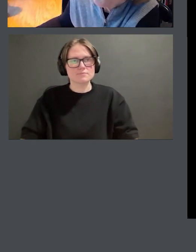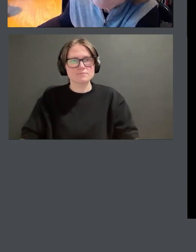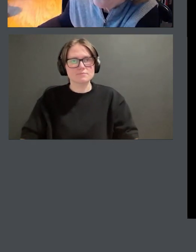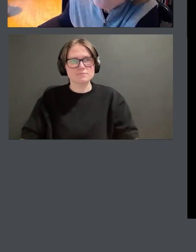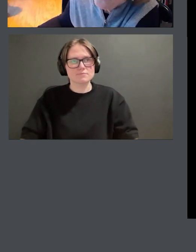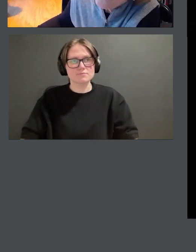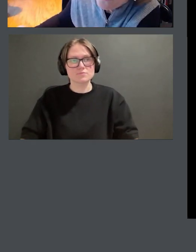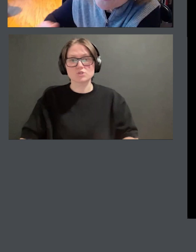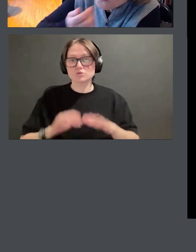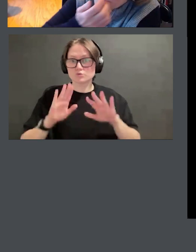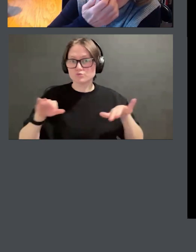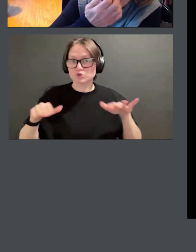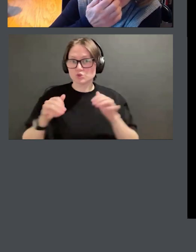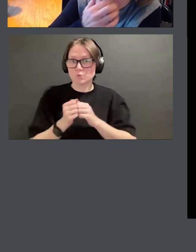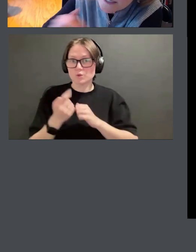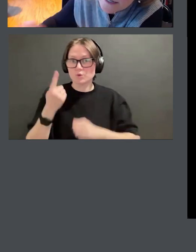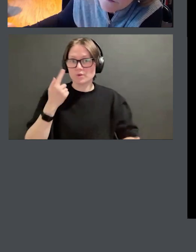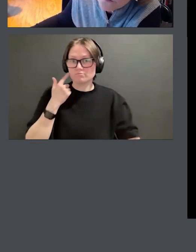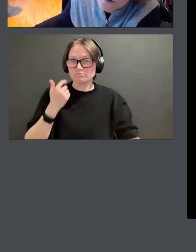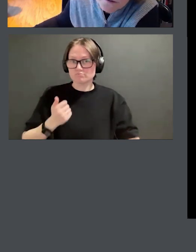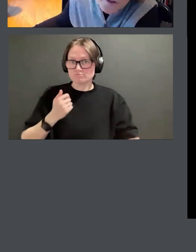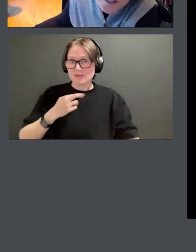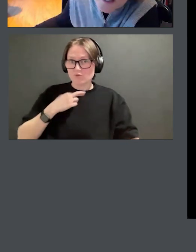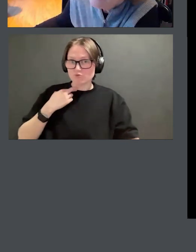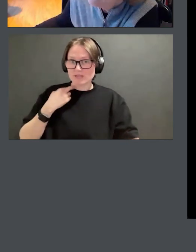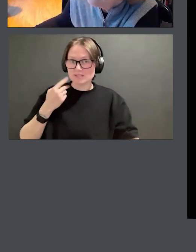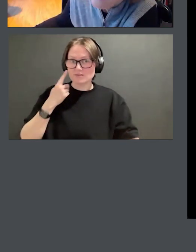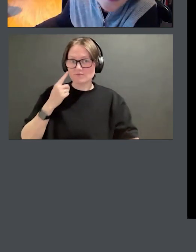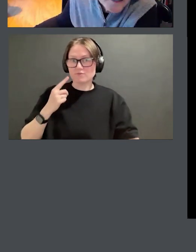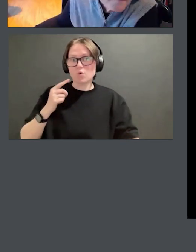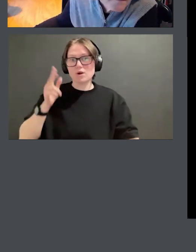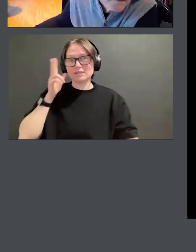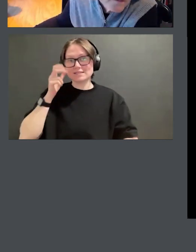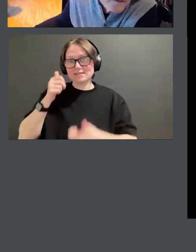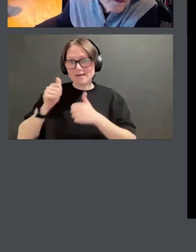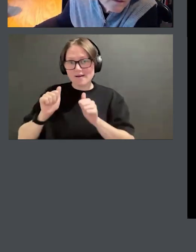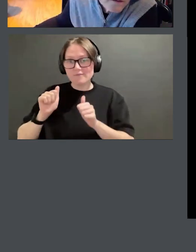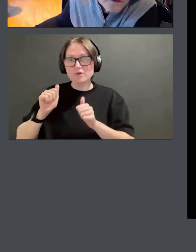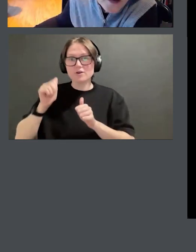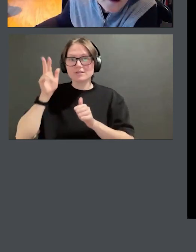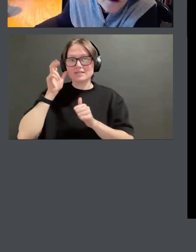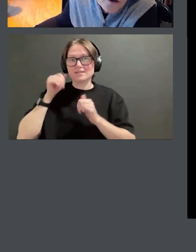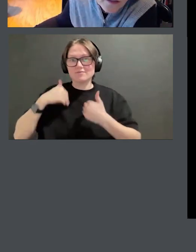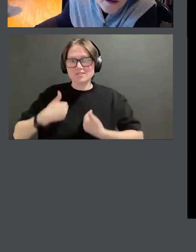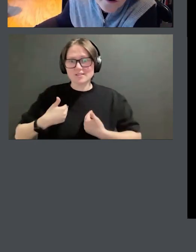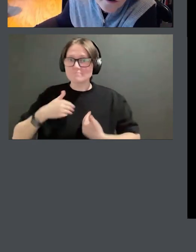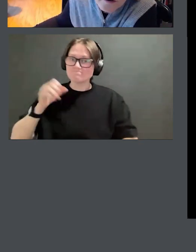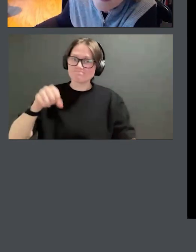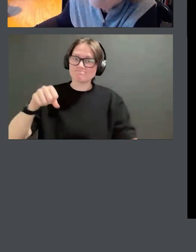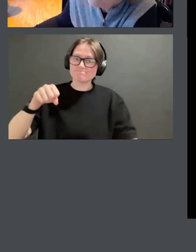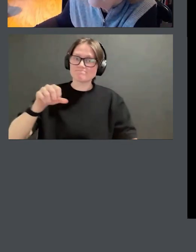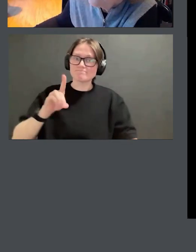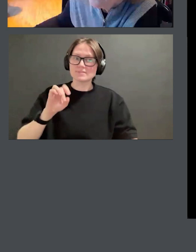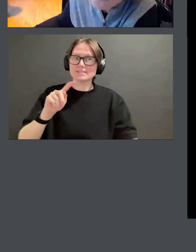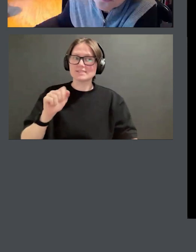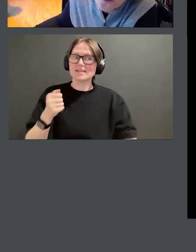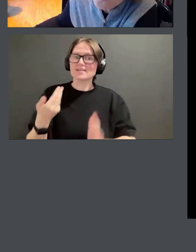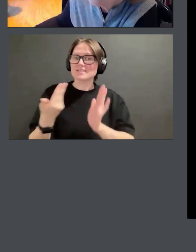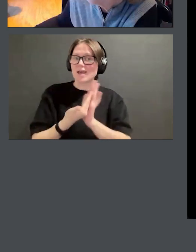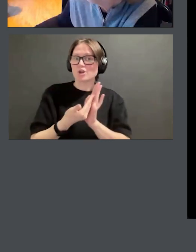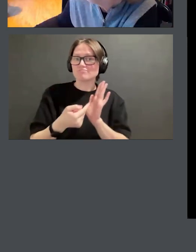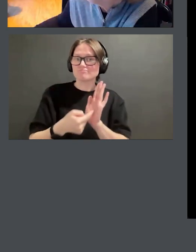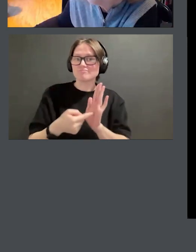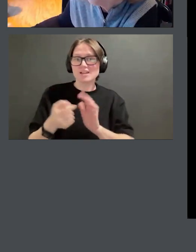with unilateral hearing loss at risk for listening effort and fatigue? Yes. The data are there and they are